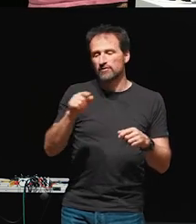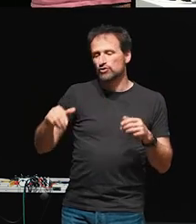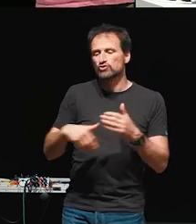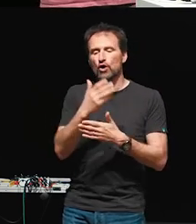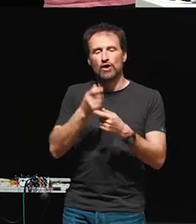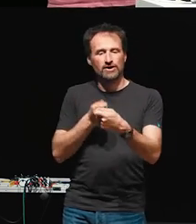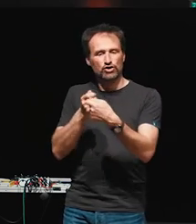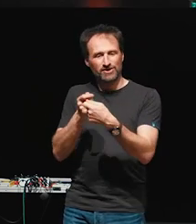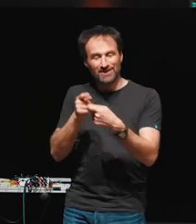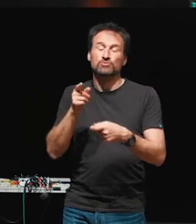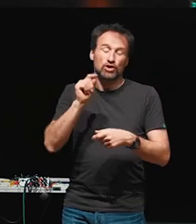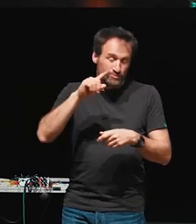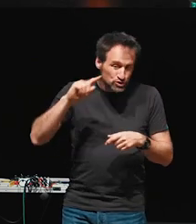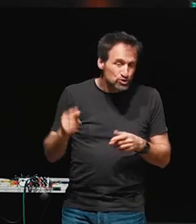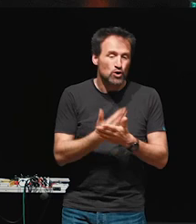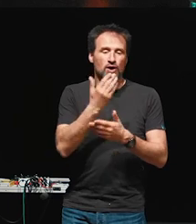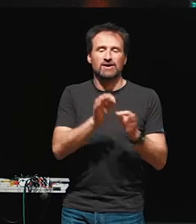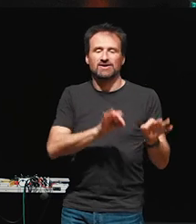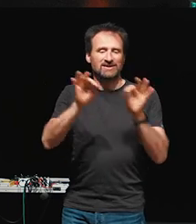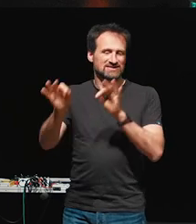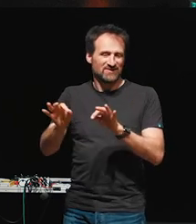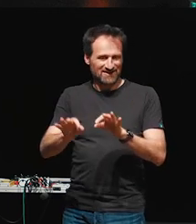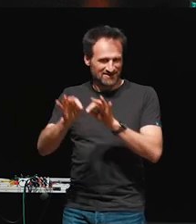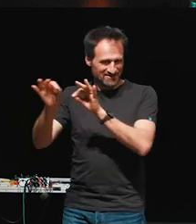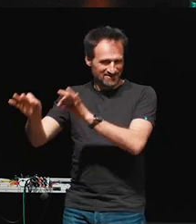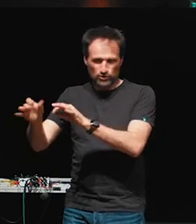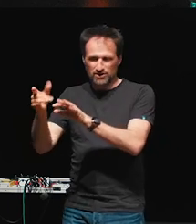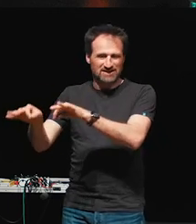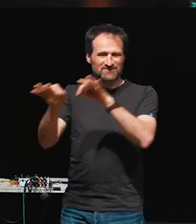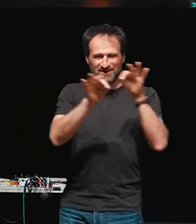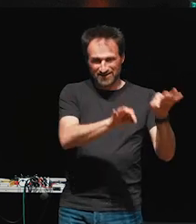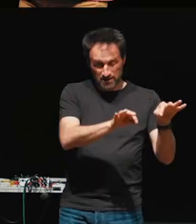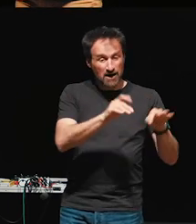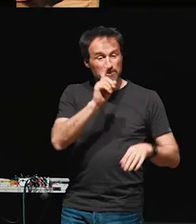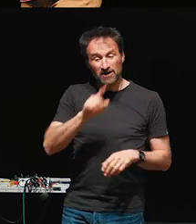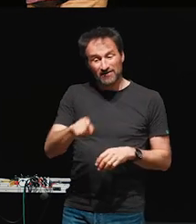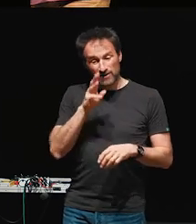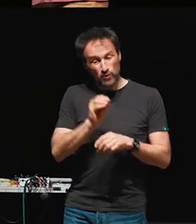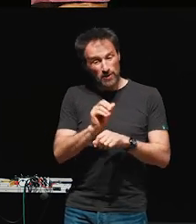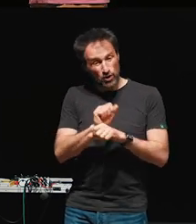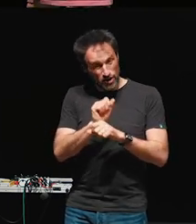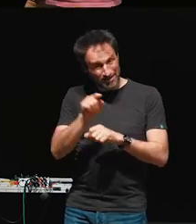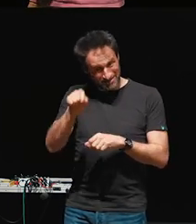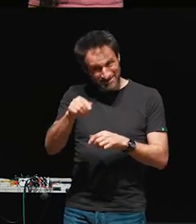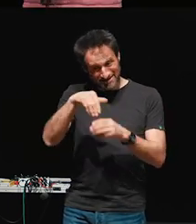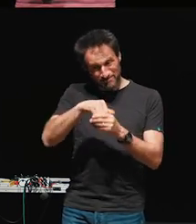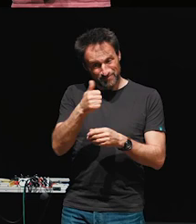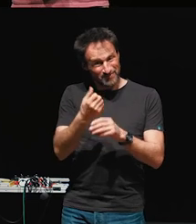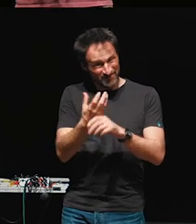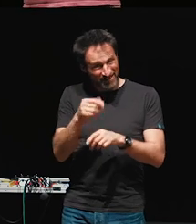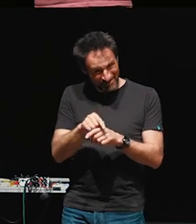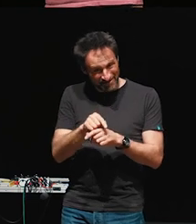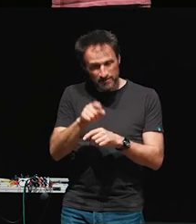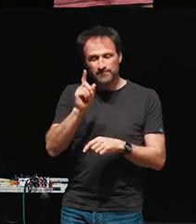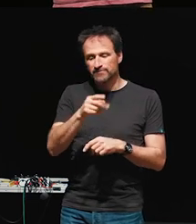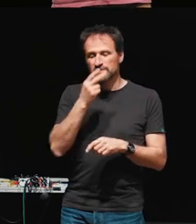unless you transfer it again. And so inside our worker, when we receive that event, we can check to see if it has ports associated with it. And